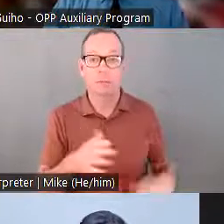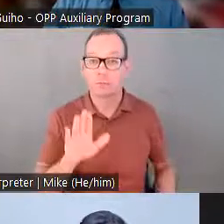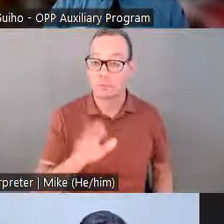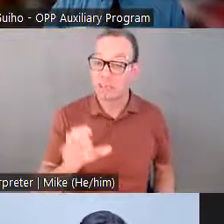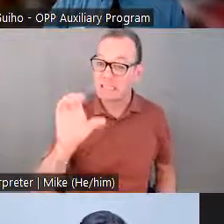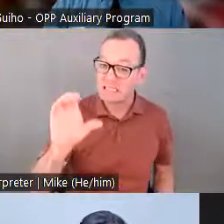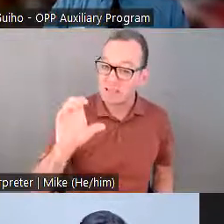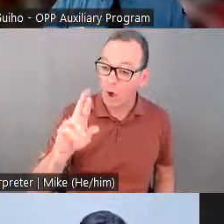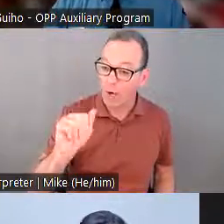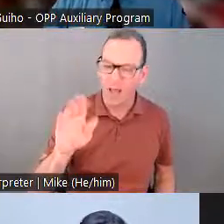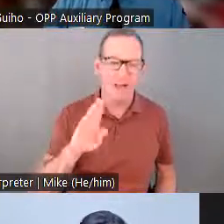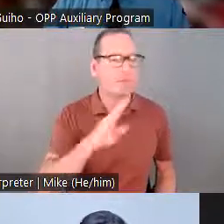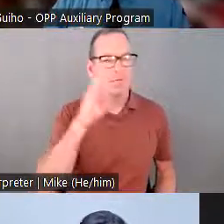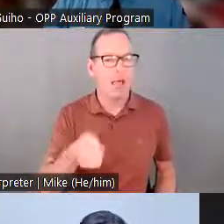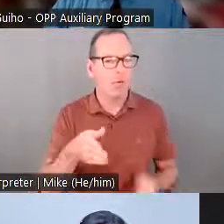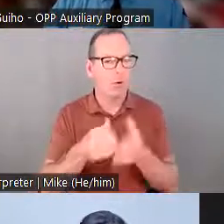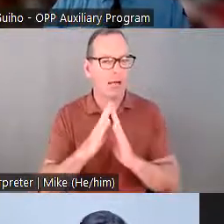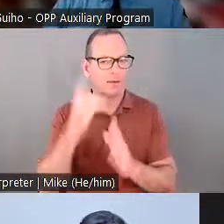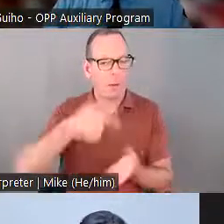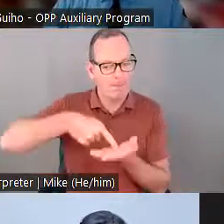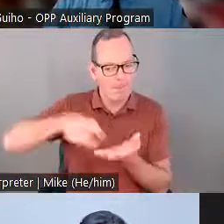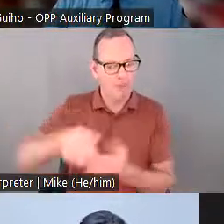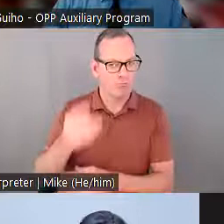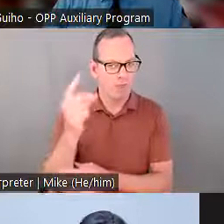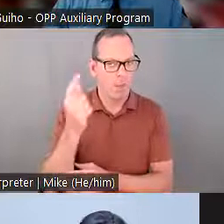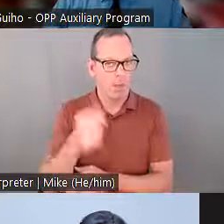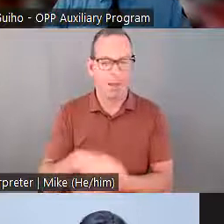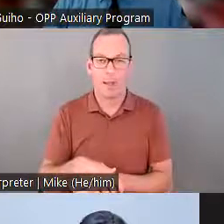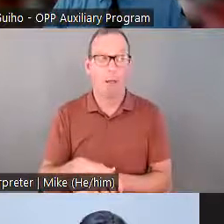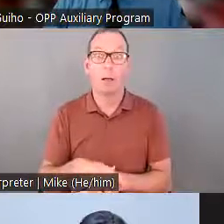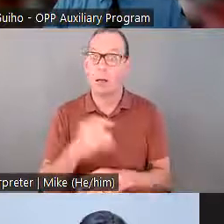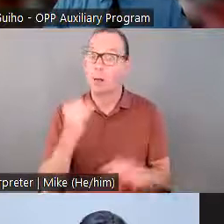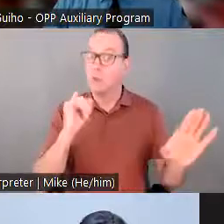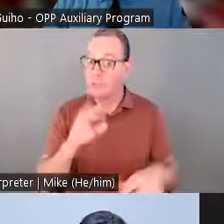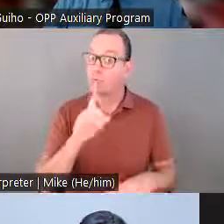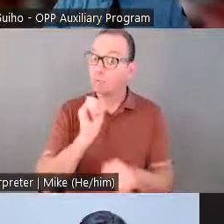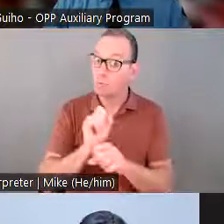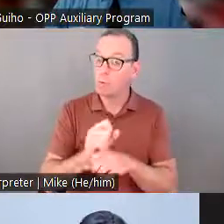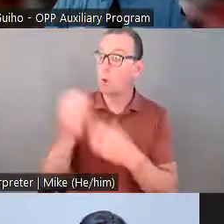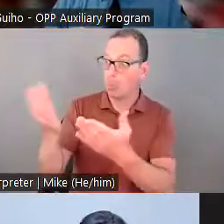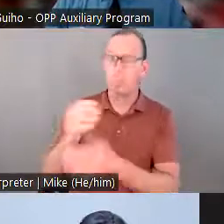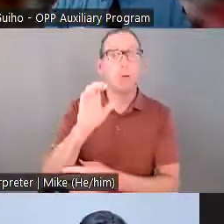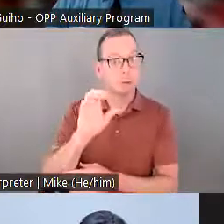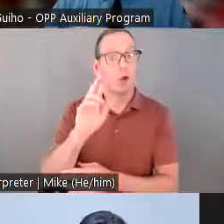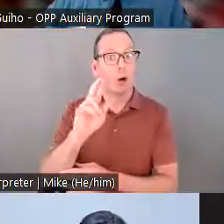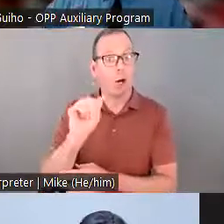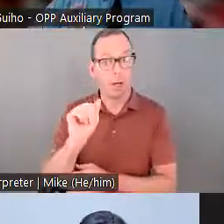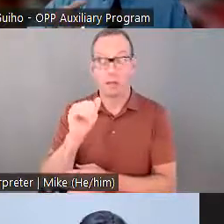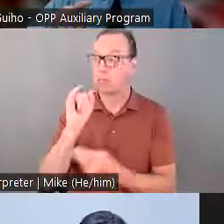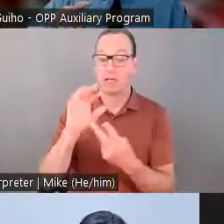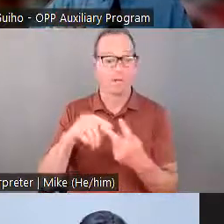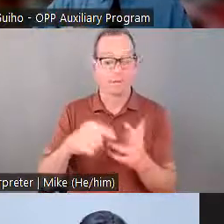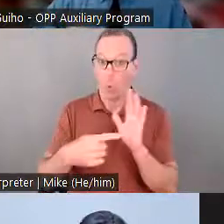spot. Even in cases where it is legitimate CRA business and you do owe money or back taxes, there's always a payment